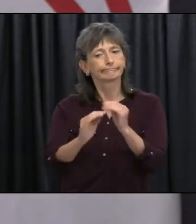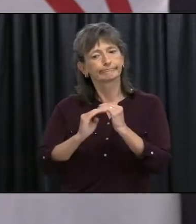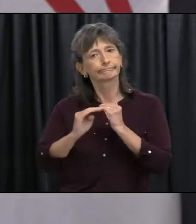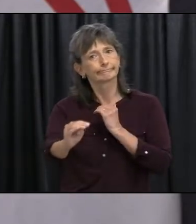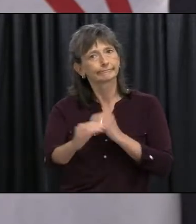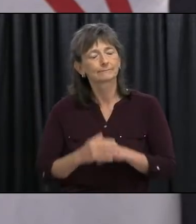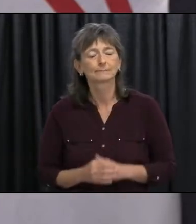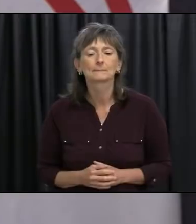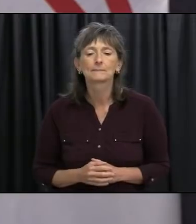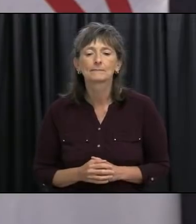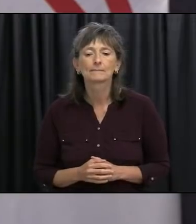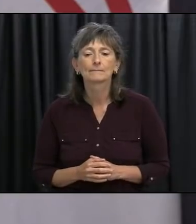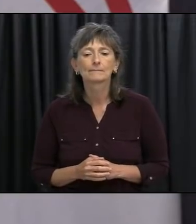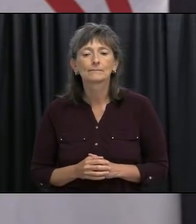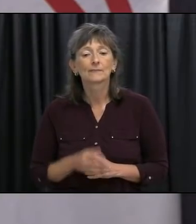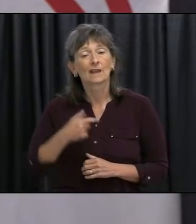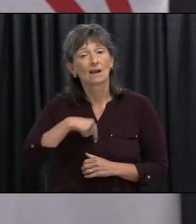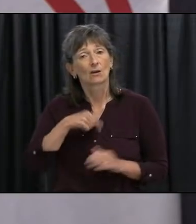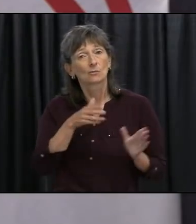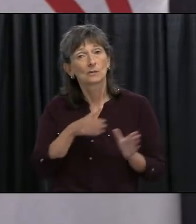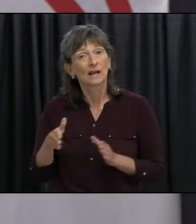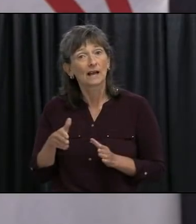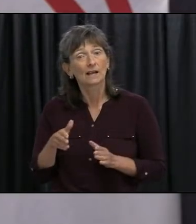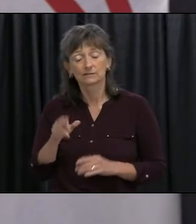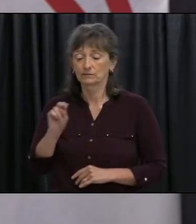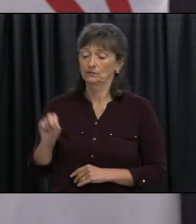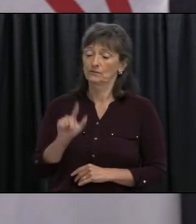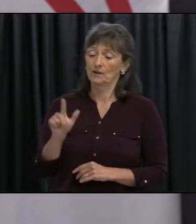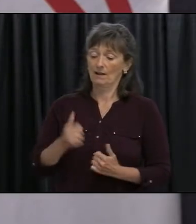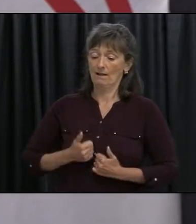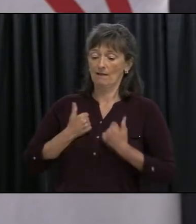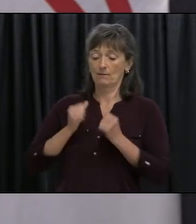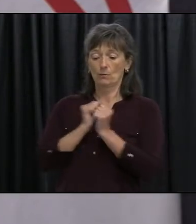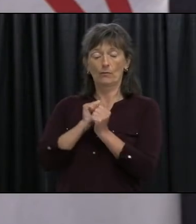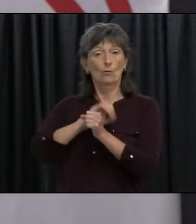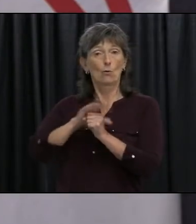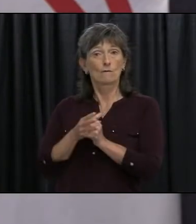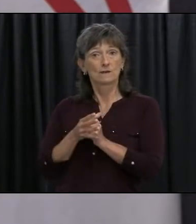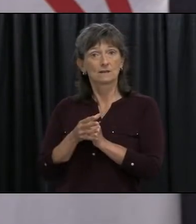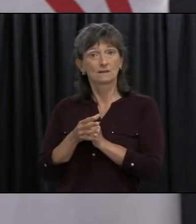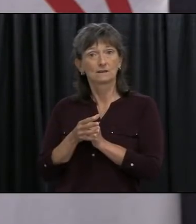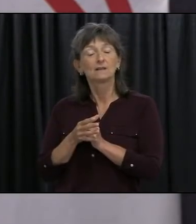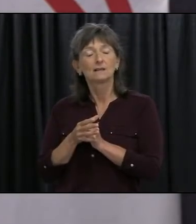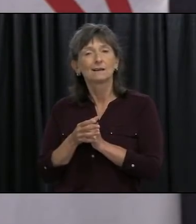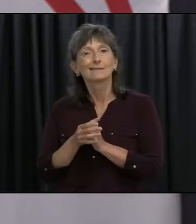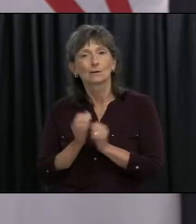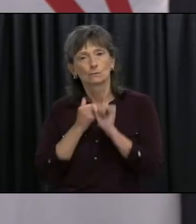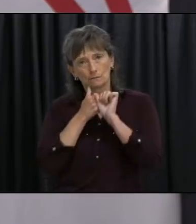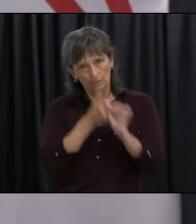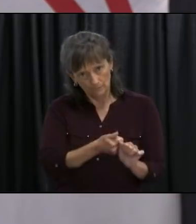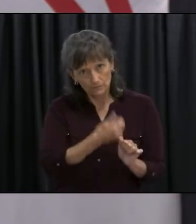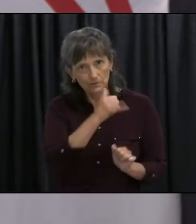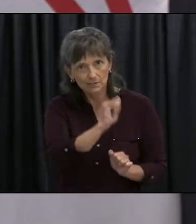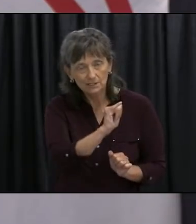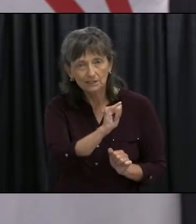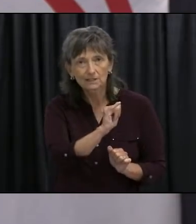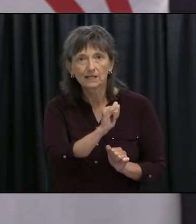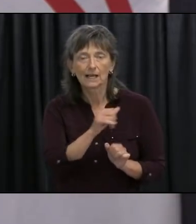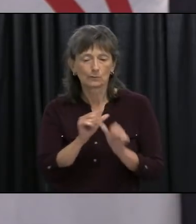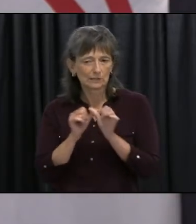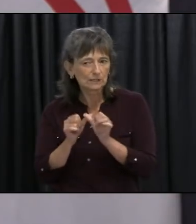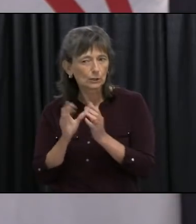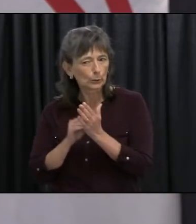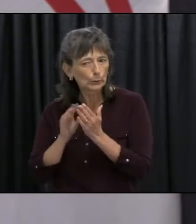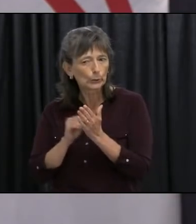plan in our life with COVID-19 provides us with a guide, and now we continue to learn to live with the